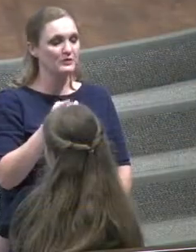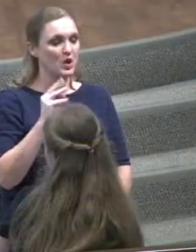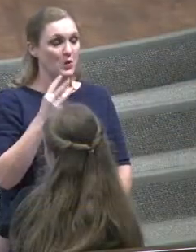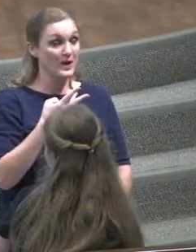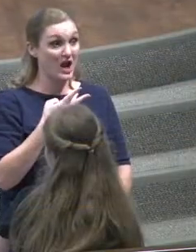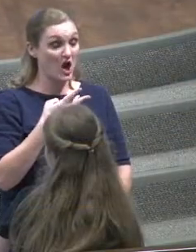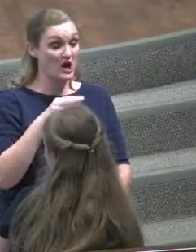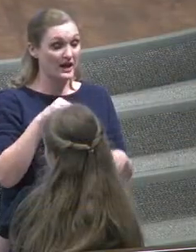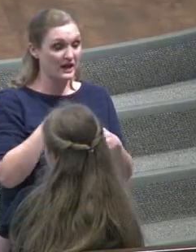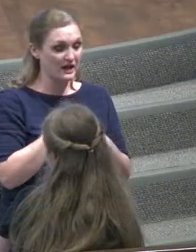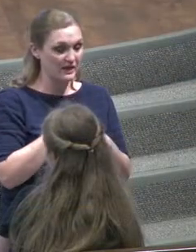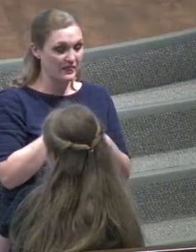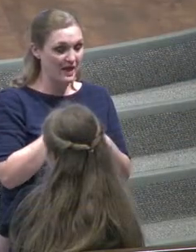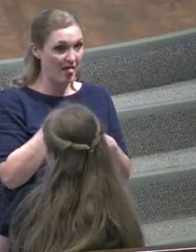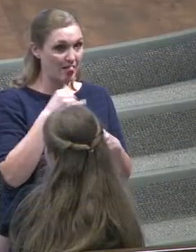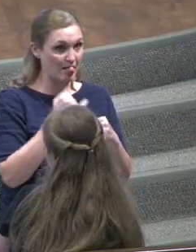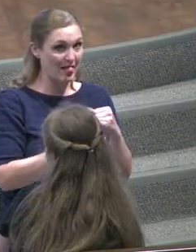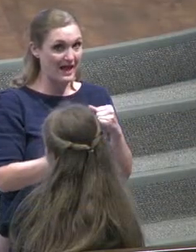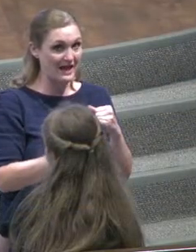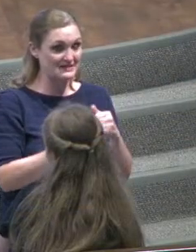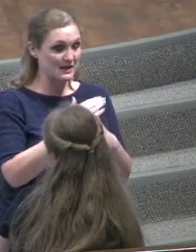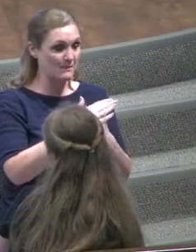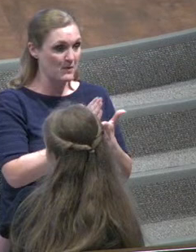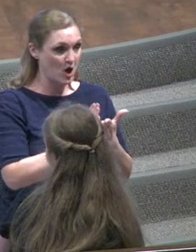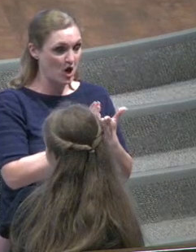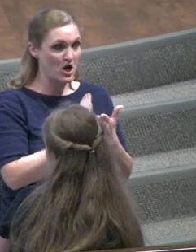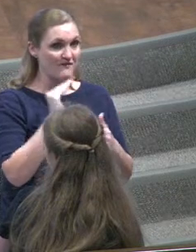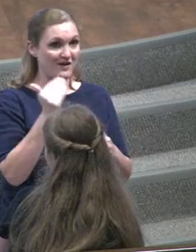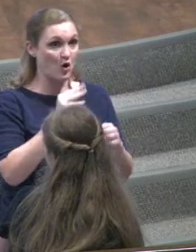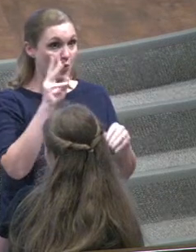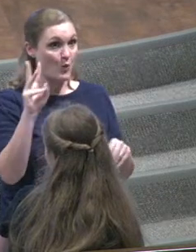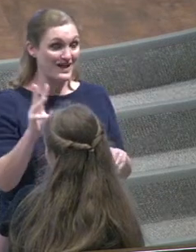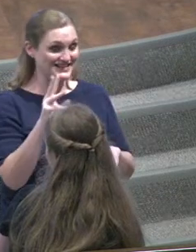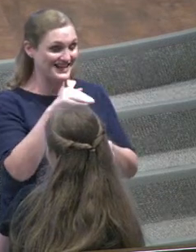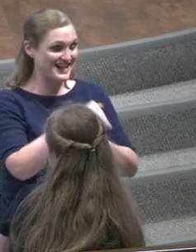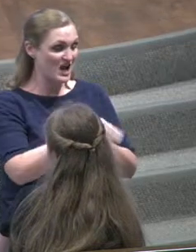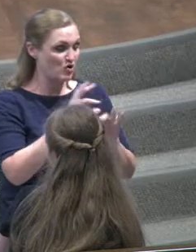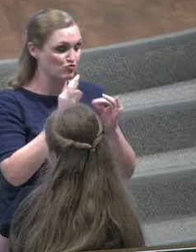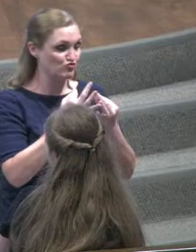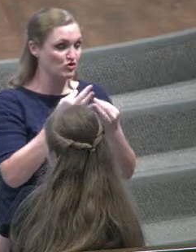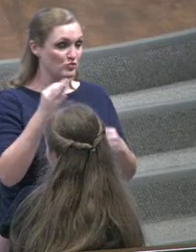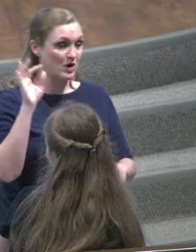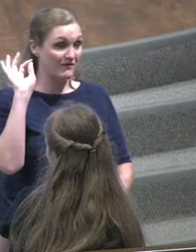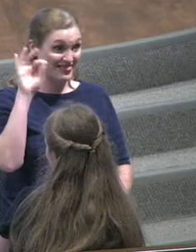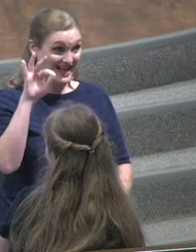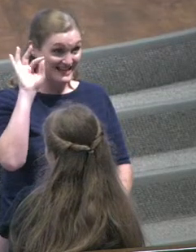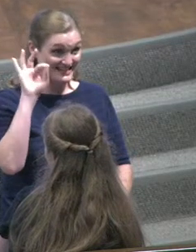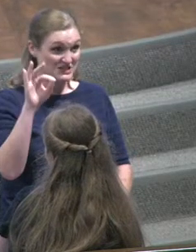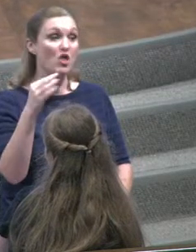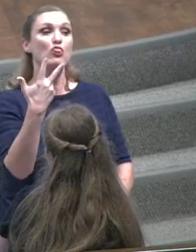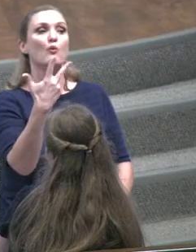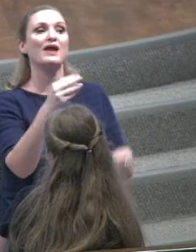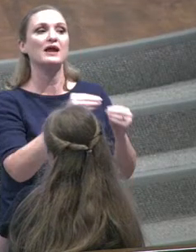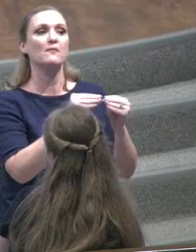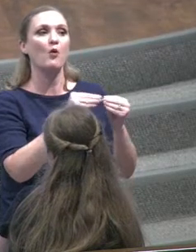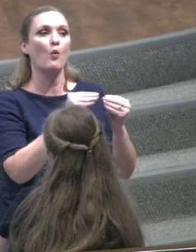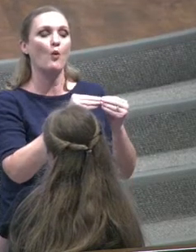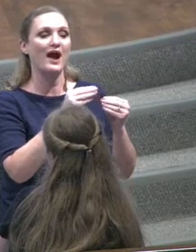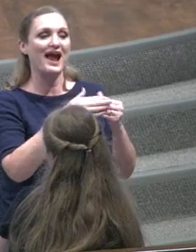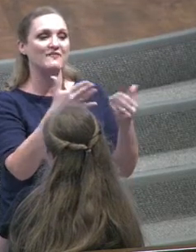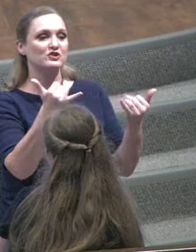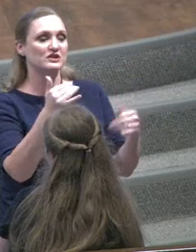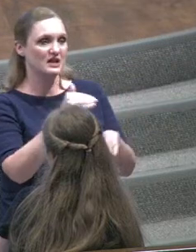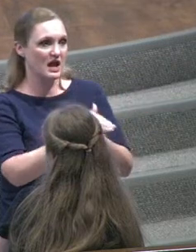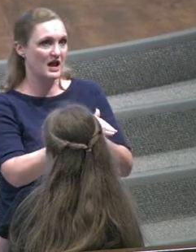We're in the last stages of our Wednesday night series for the summer. We've got three more after this in